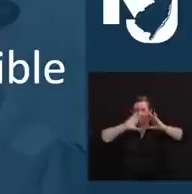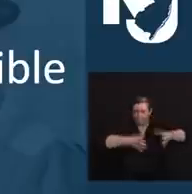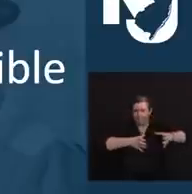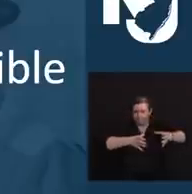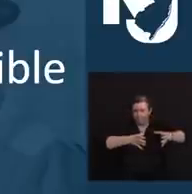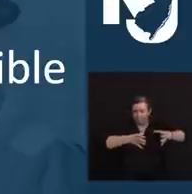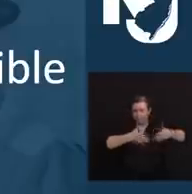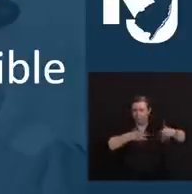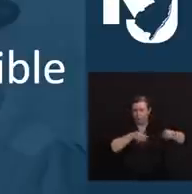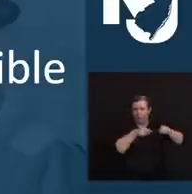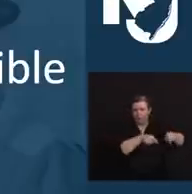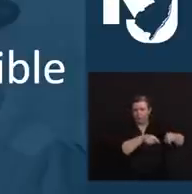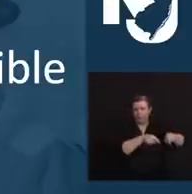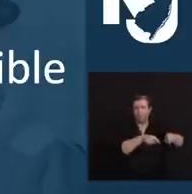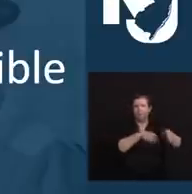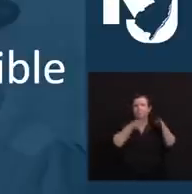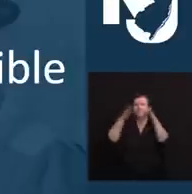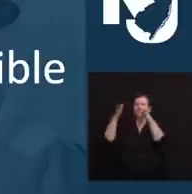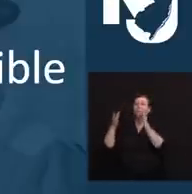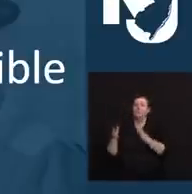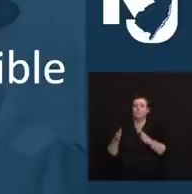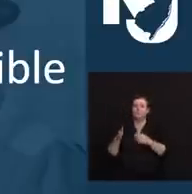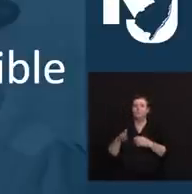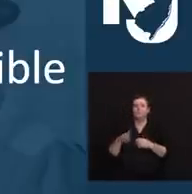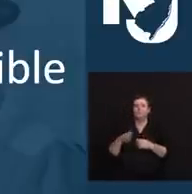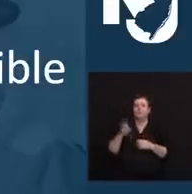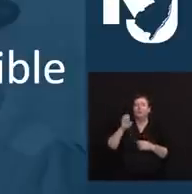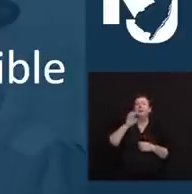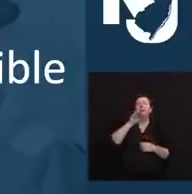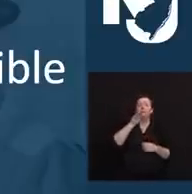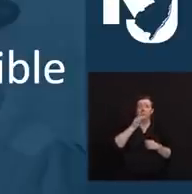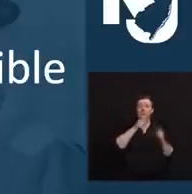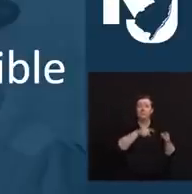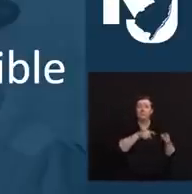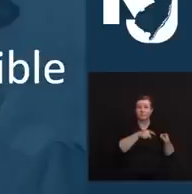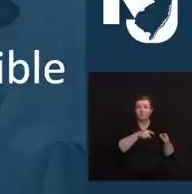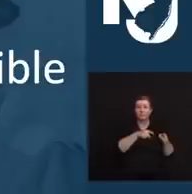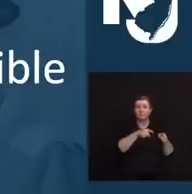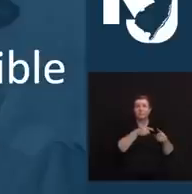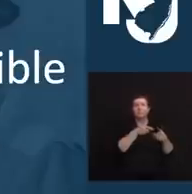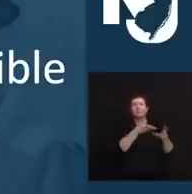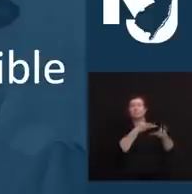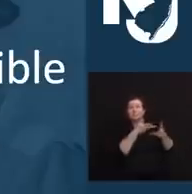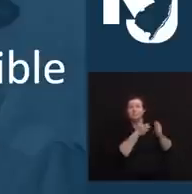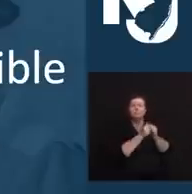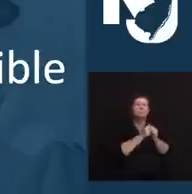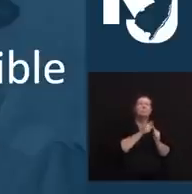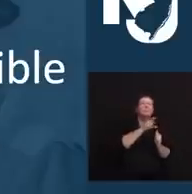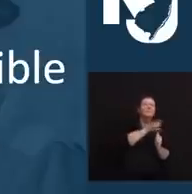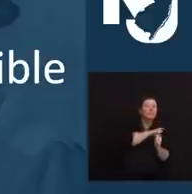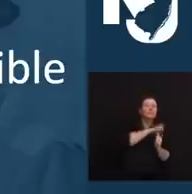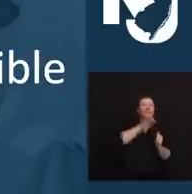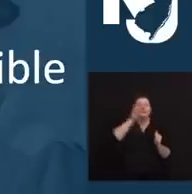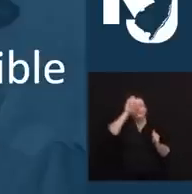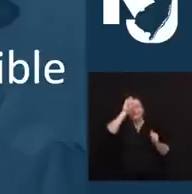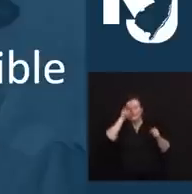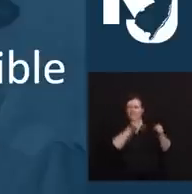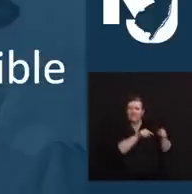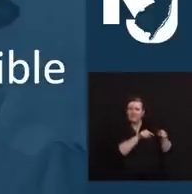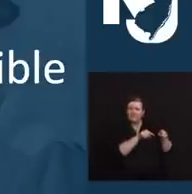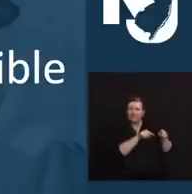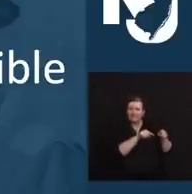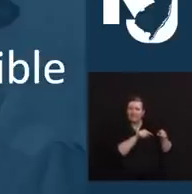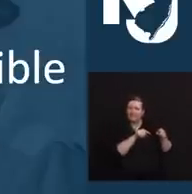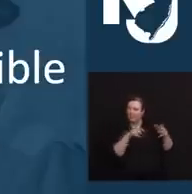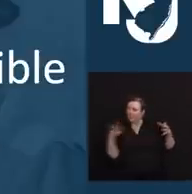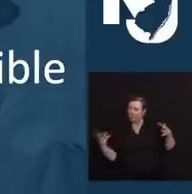But it also follows that the people they often work so closely with, our police and fire, also be allowed to get in line for the